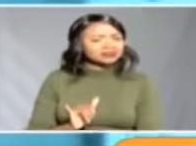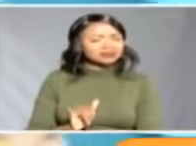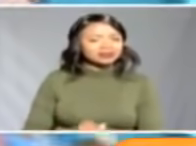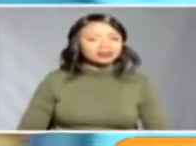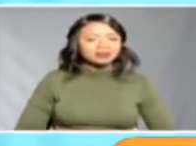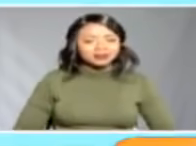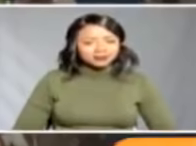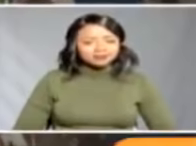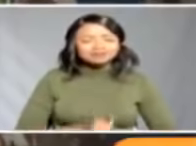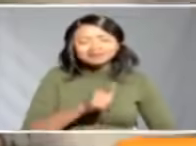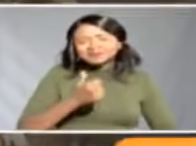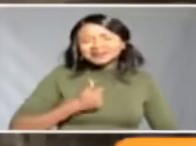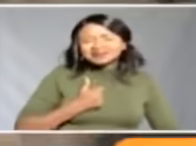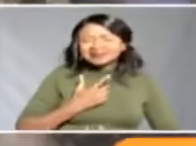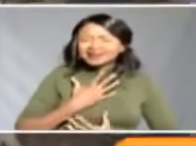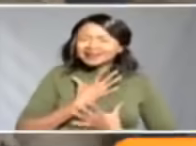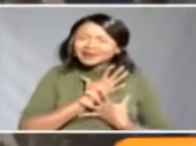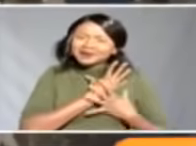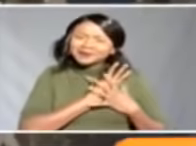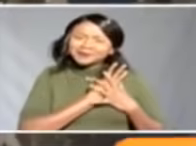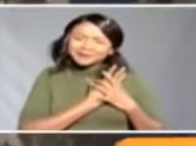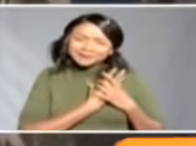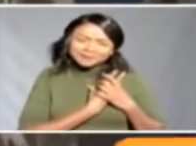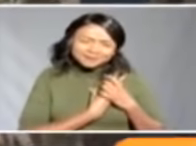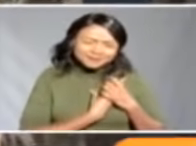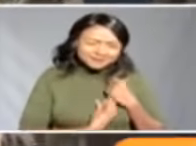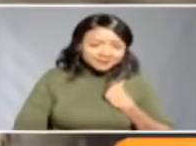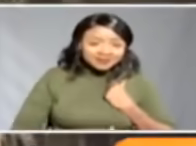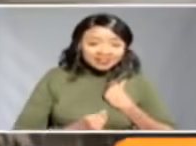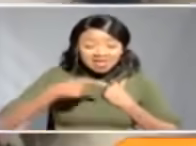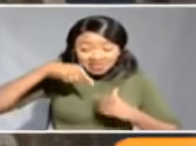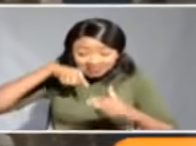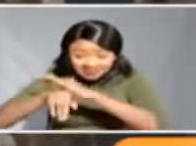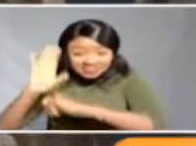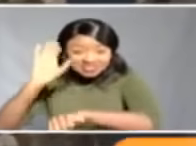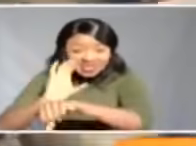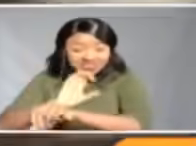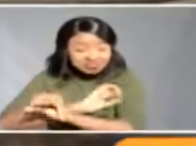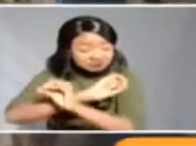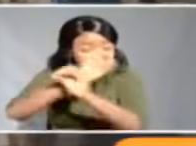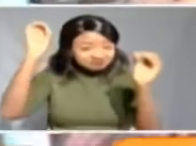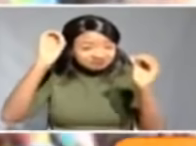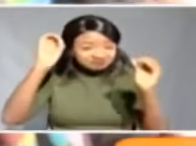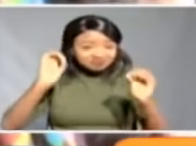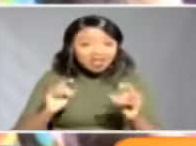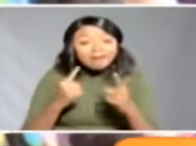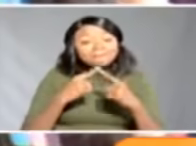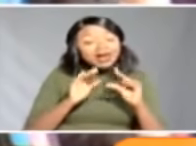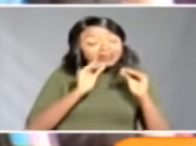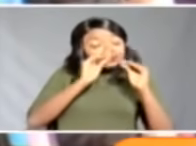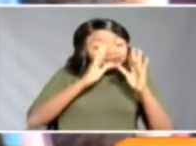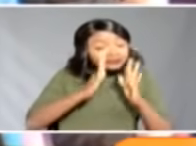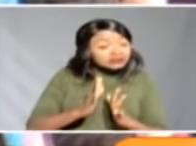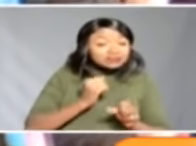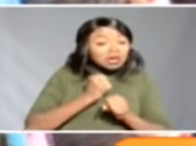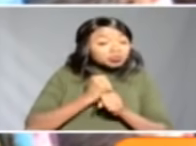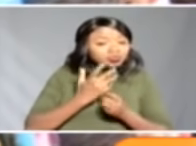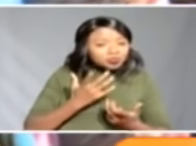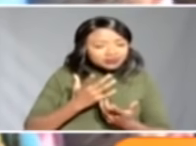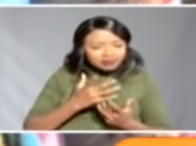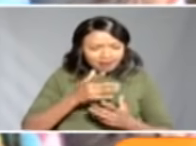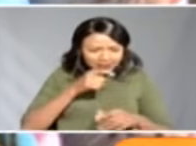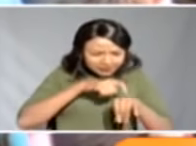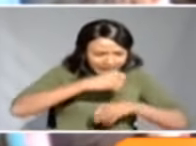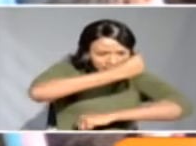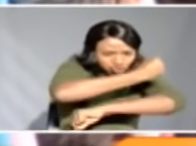Mercy was so traumatized by the ordeal that she stopped going to the church. But her teacher would later learn of it in school